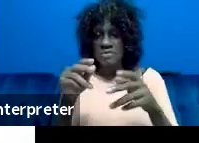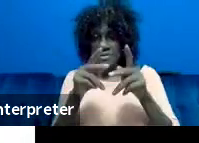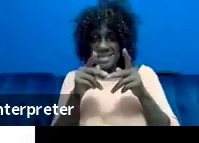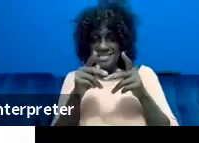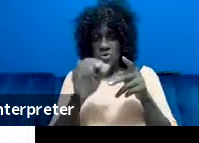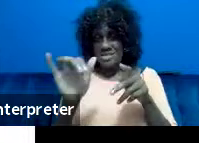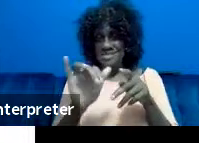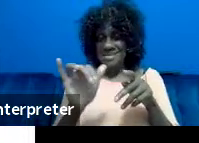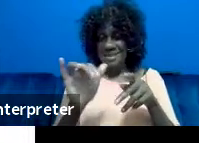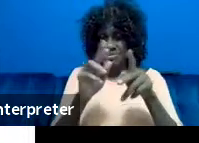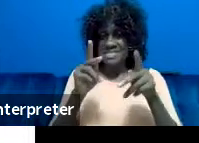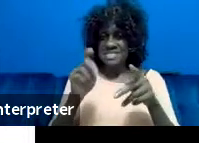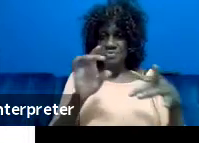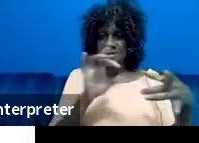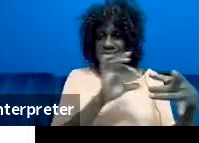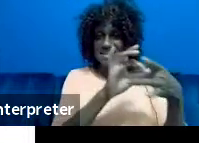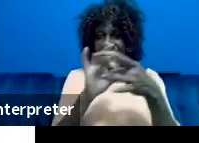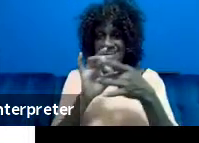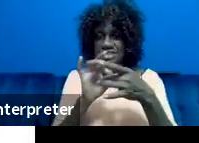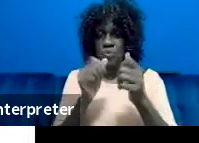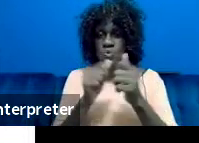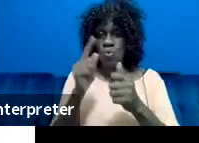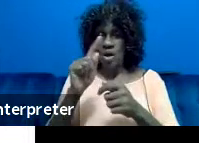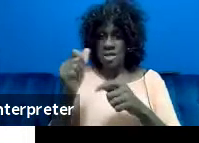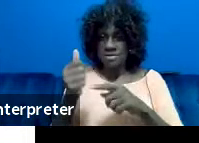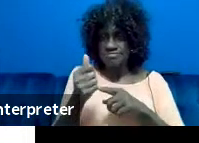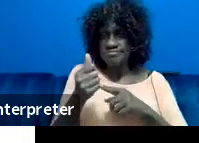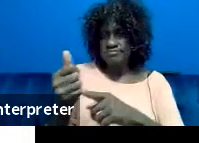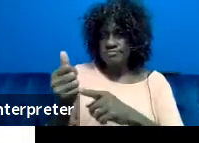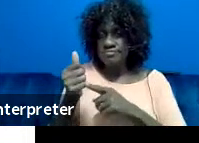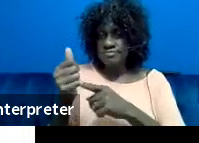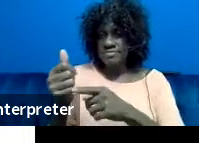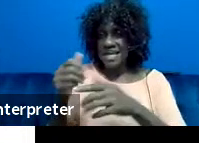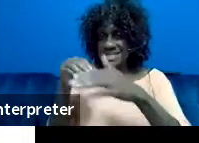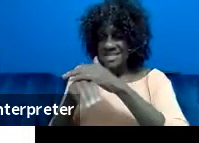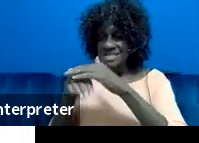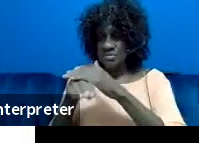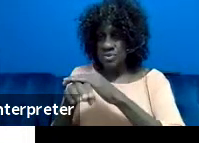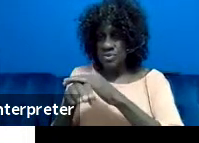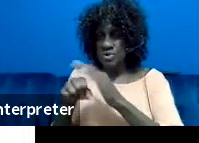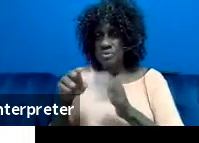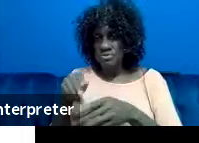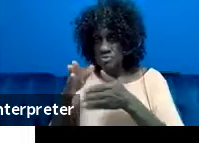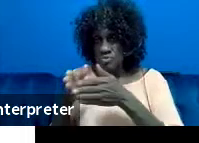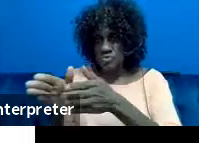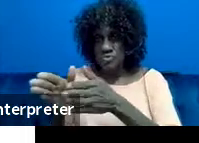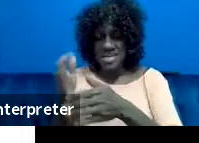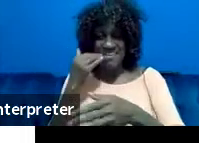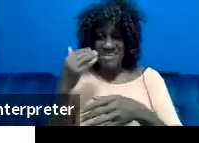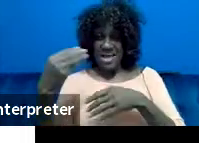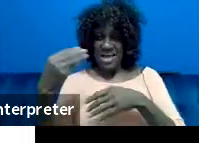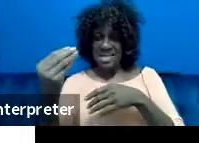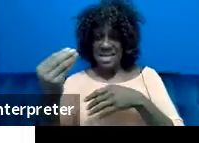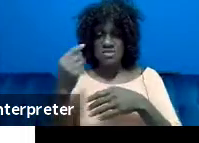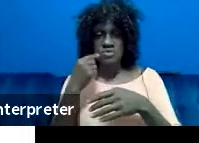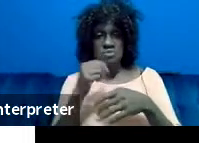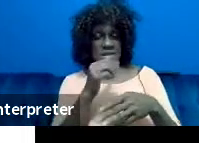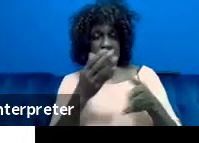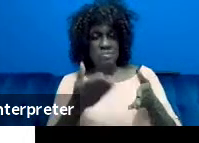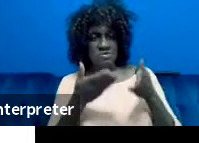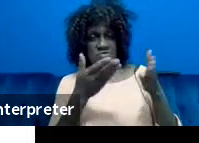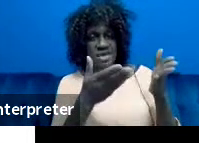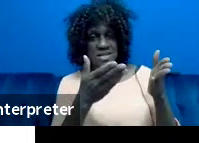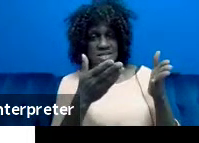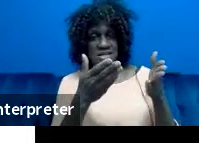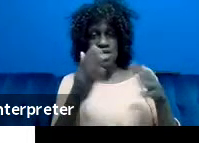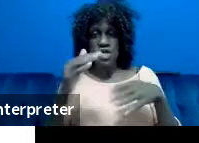same site need to be connected by at least one accessible route. So if this was outside the play area, we'd be looking at not providing a